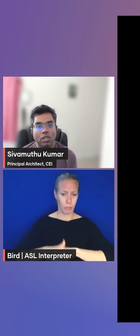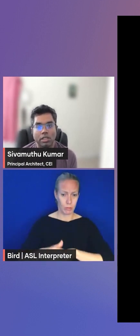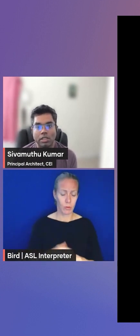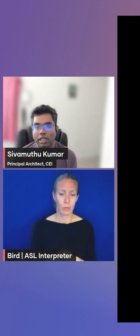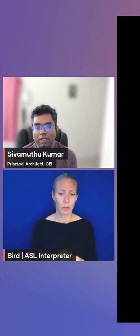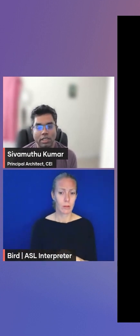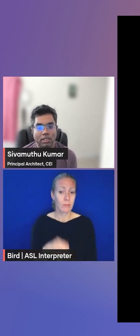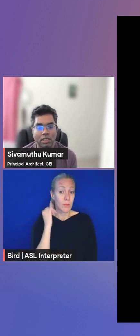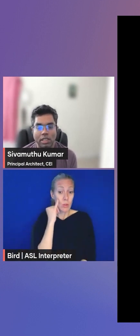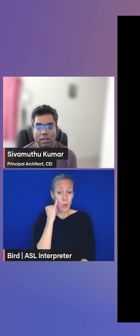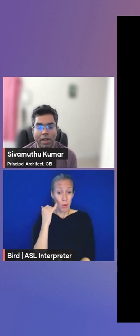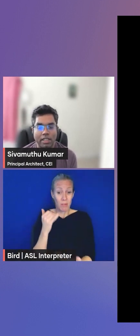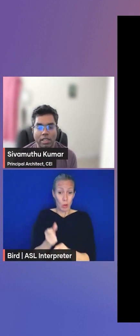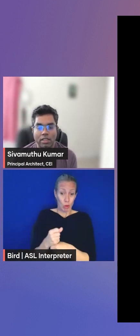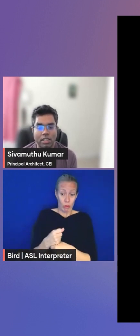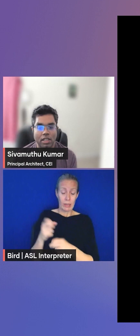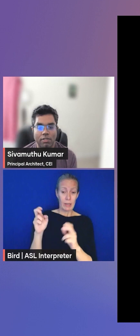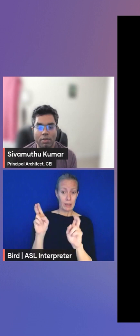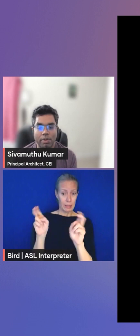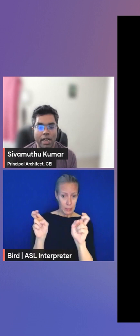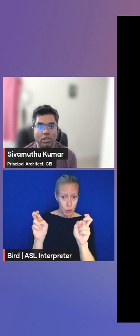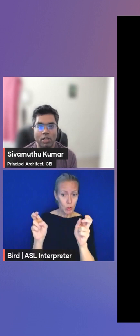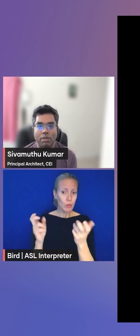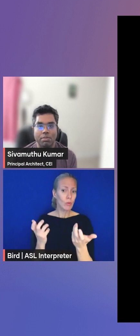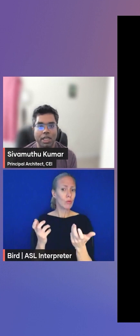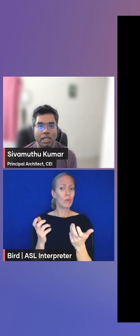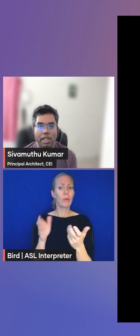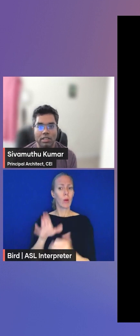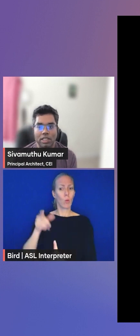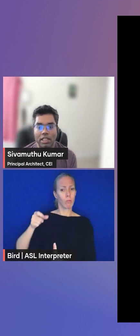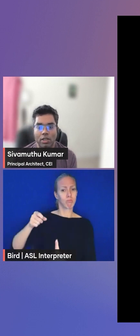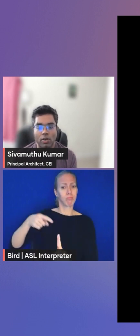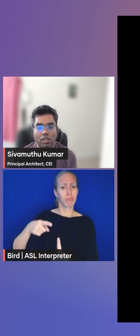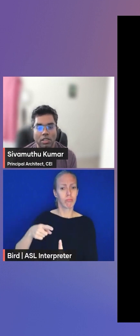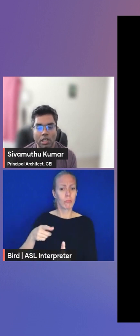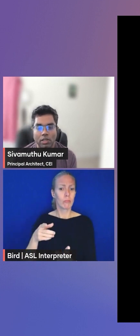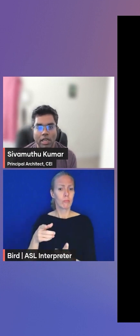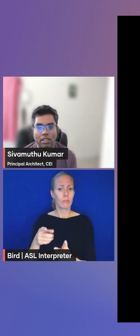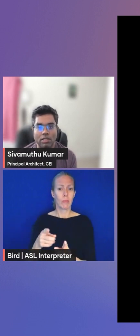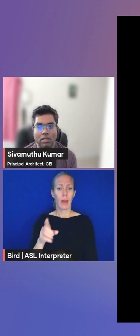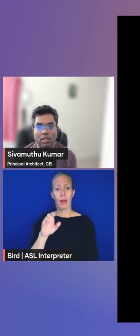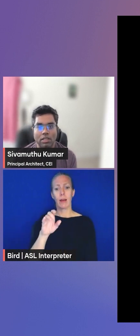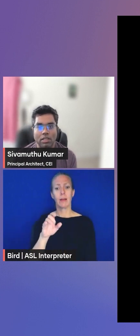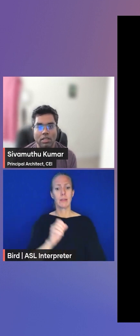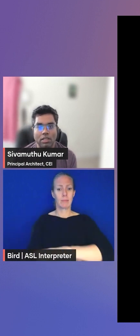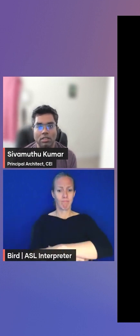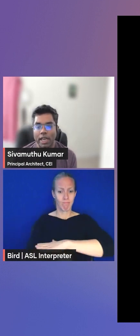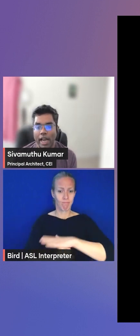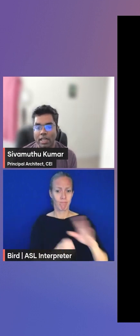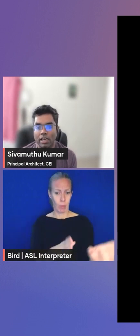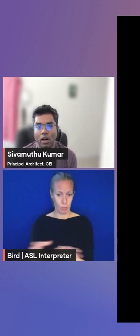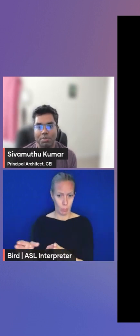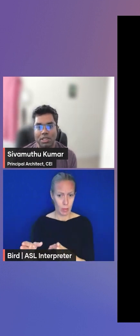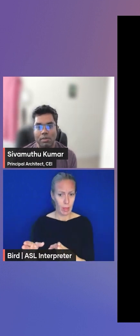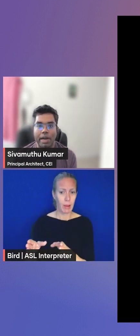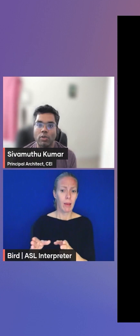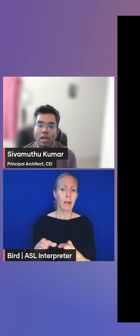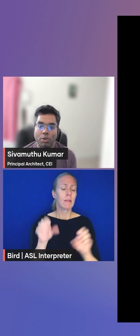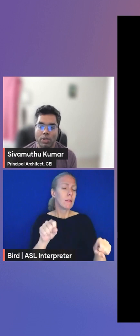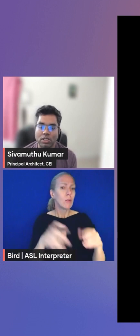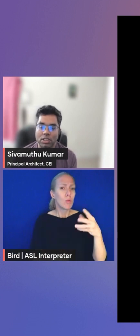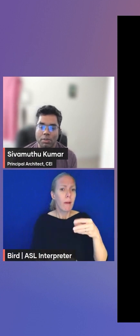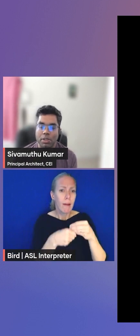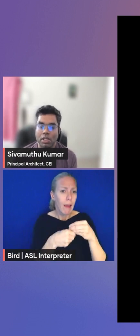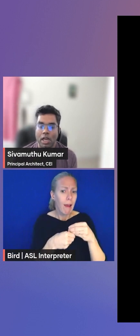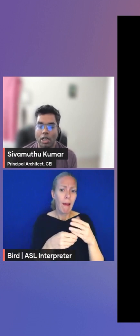issue, then it just triggered the validate and Terraform plan. You can bring in like static code and security analysis. You can add like an optional